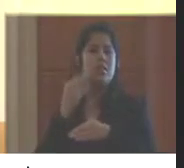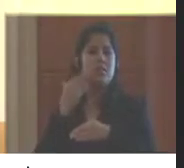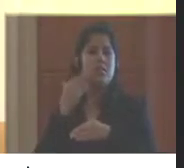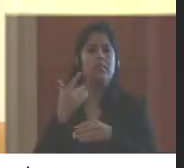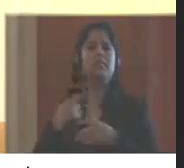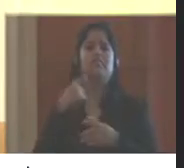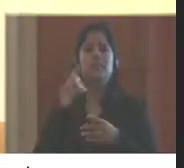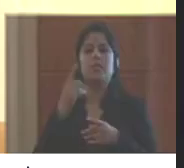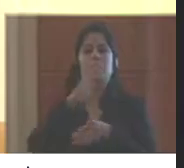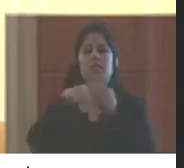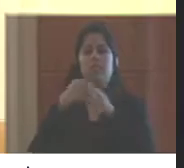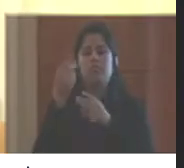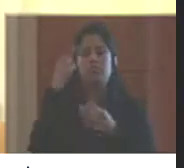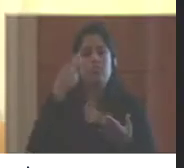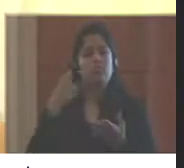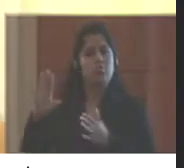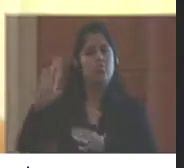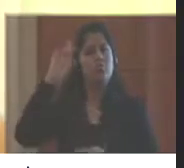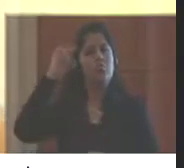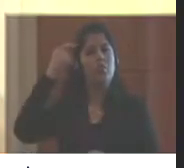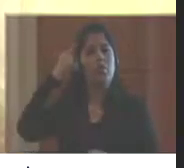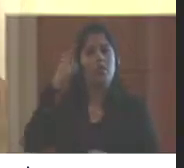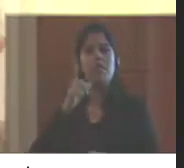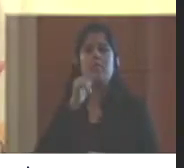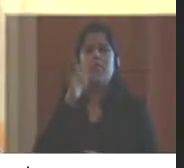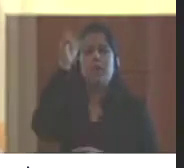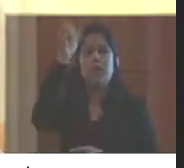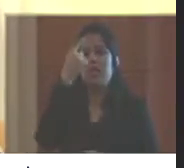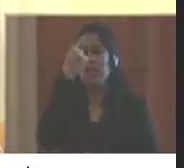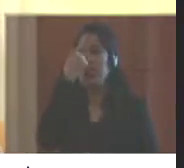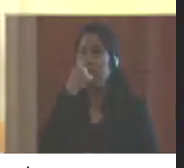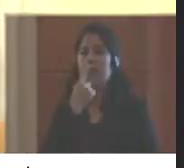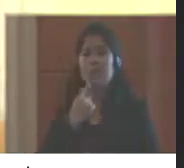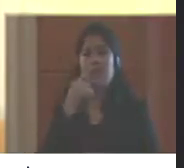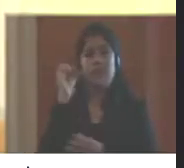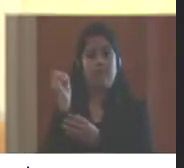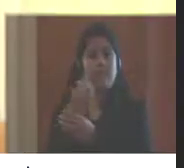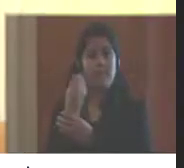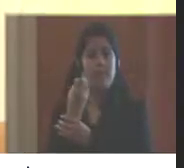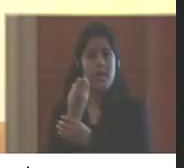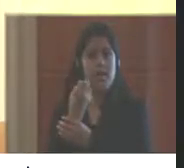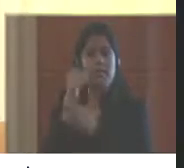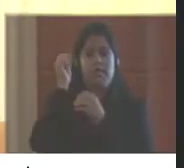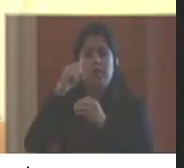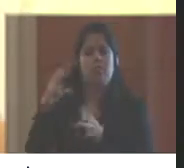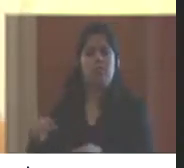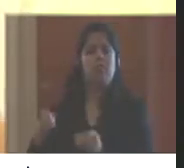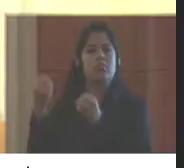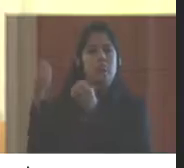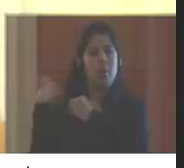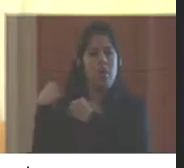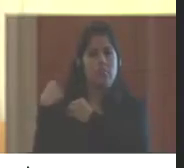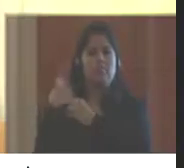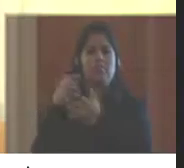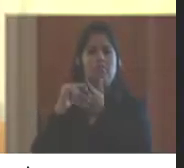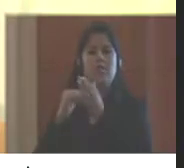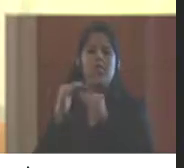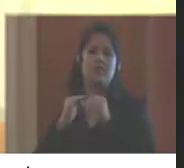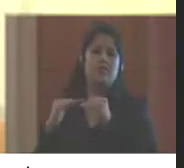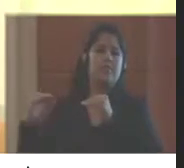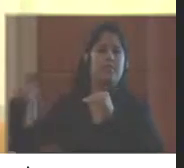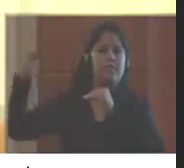with capacity and vocation, there is acknowledgement by our government for someone